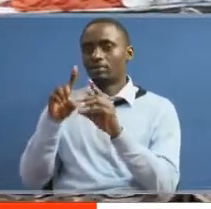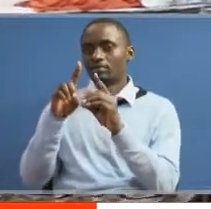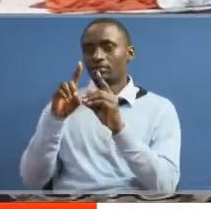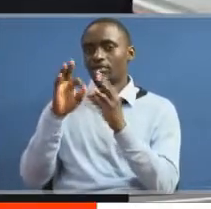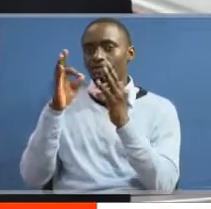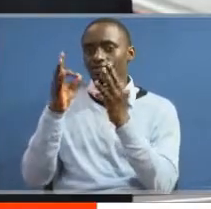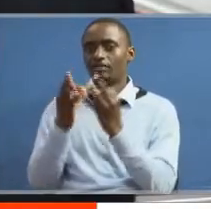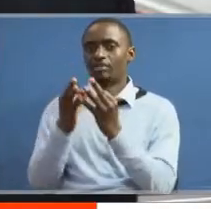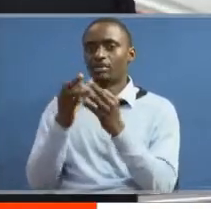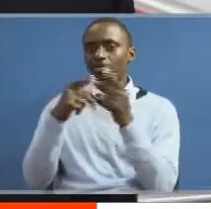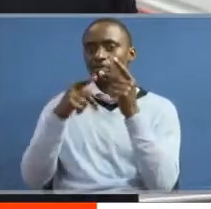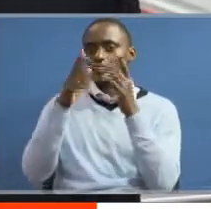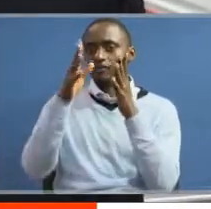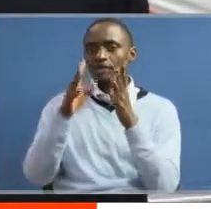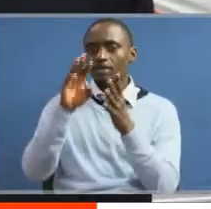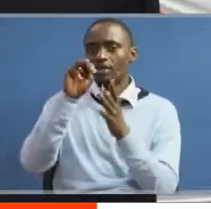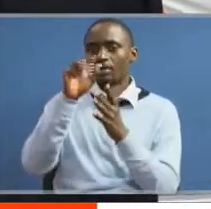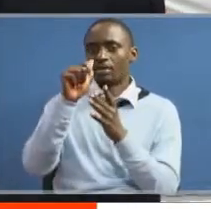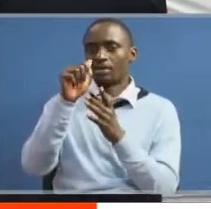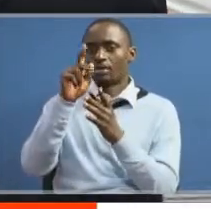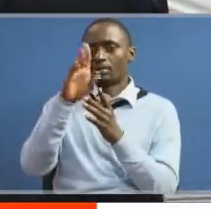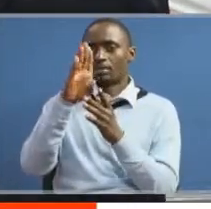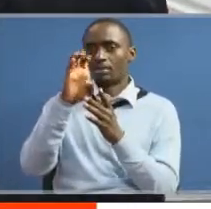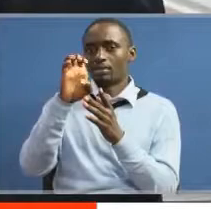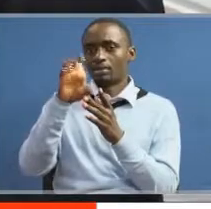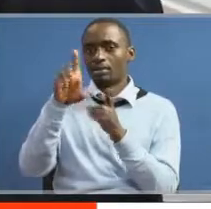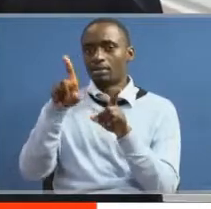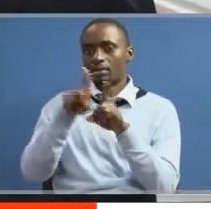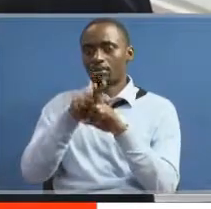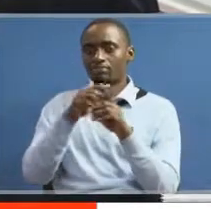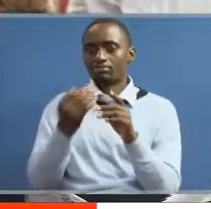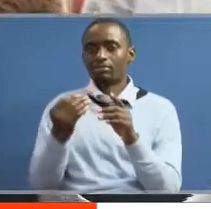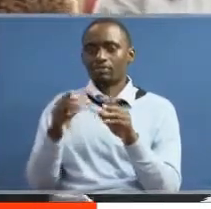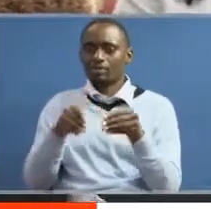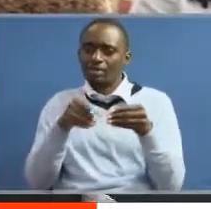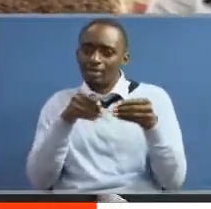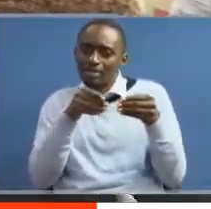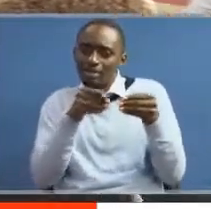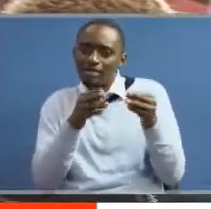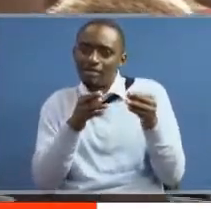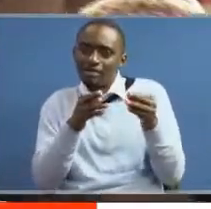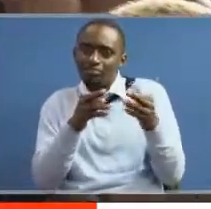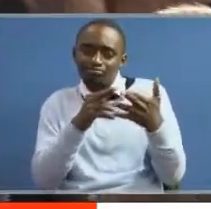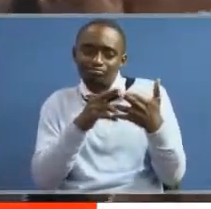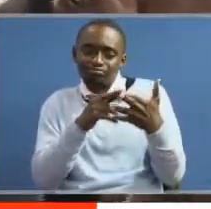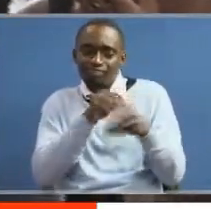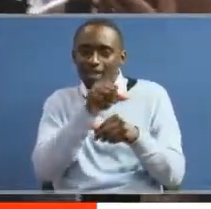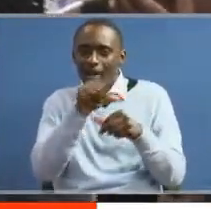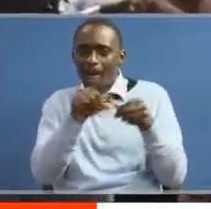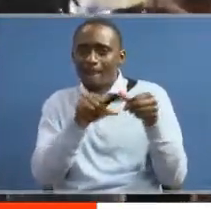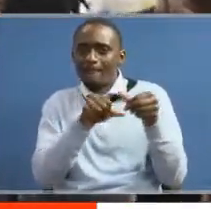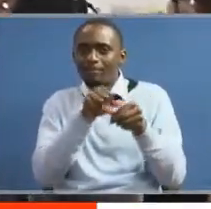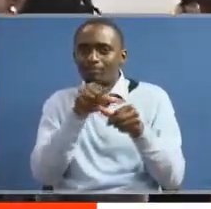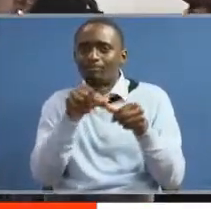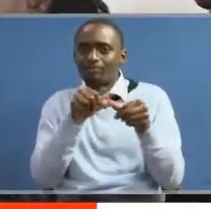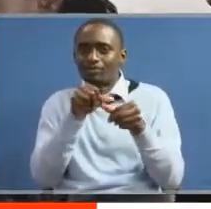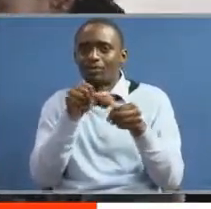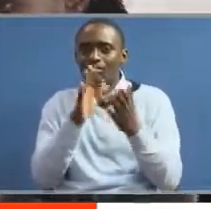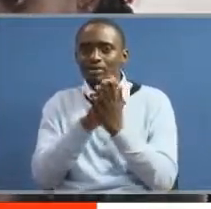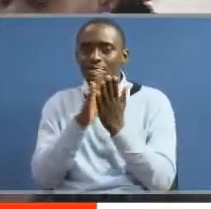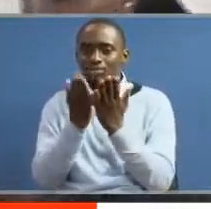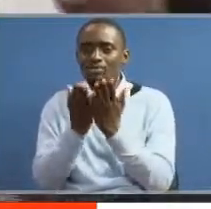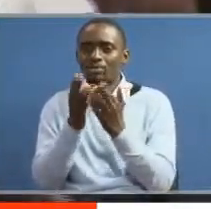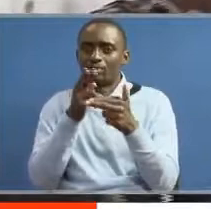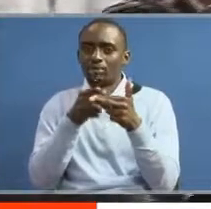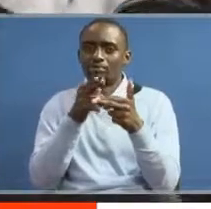Mabel Imbuga, wife to the late, alongside his children, in giving brief remarks on the book launch dubbed The Cherished Footprints. Now,